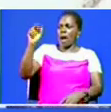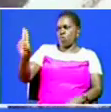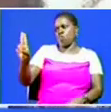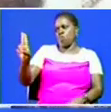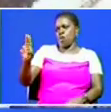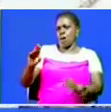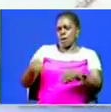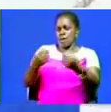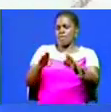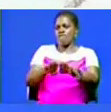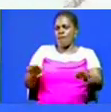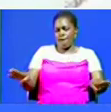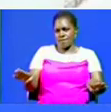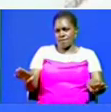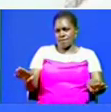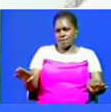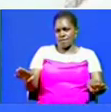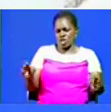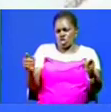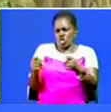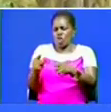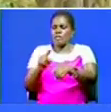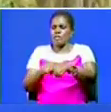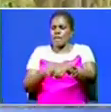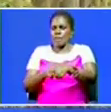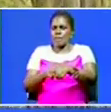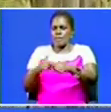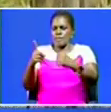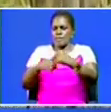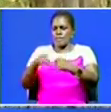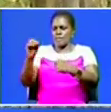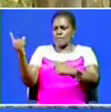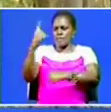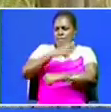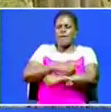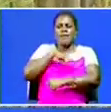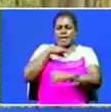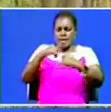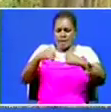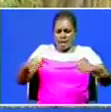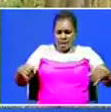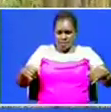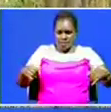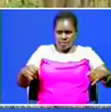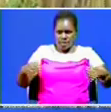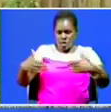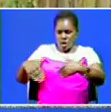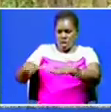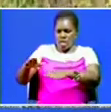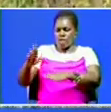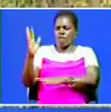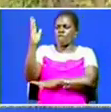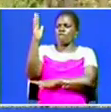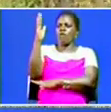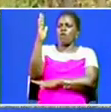Na nimewapatia mahali kwa kukaa kwa muda. The 60-day window given by the government for Mau settlers to leave the forest